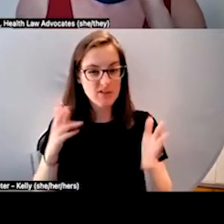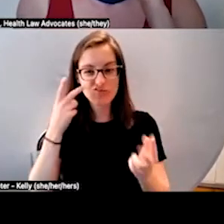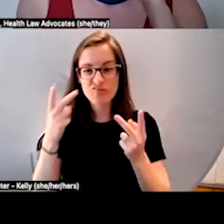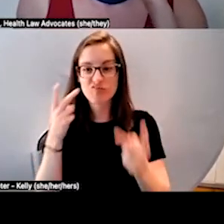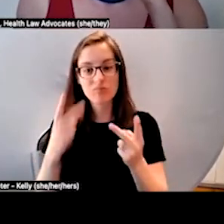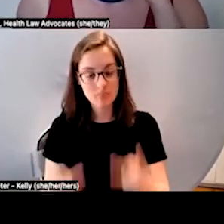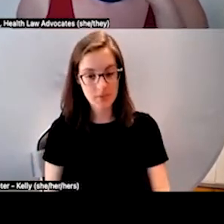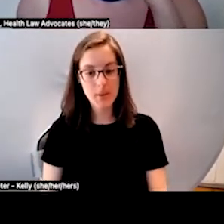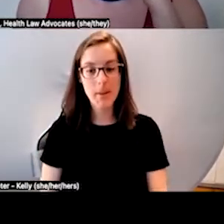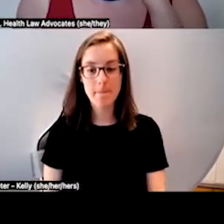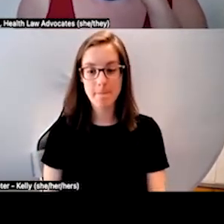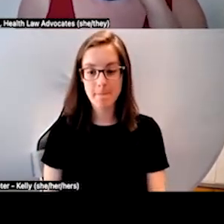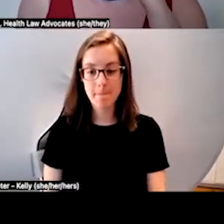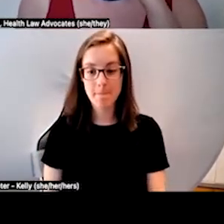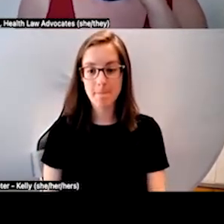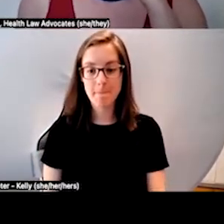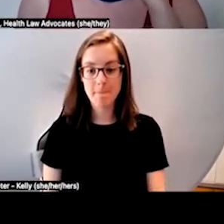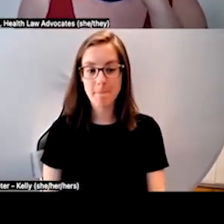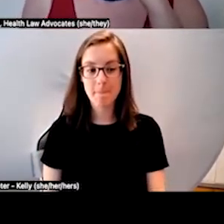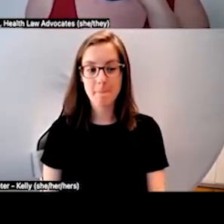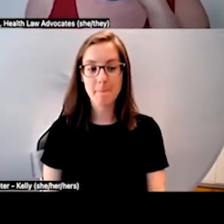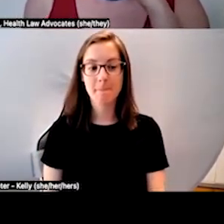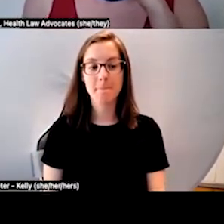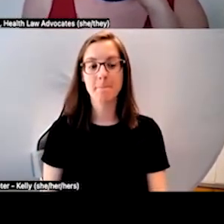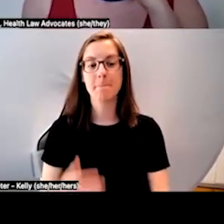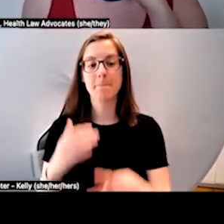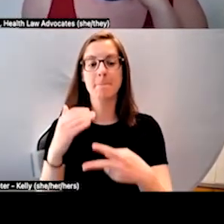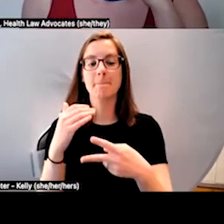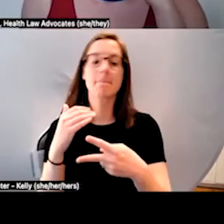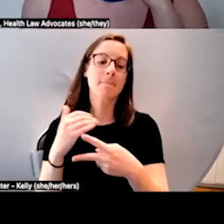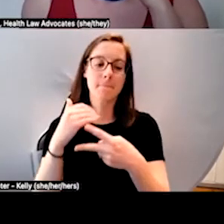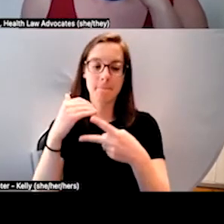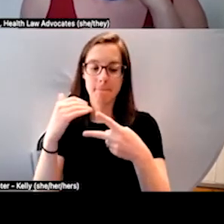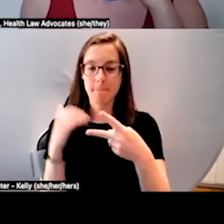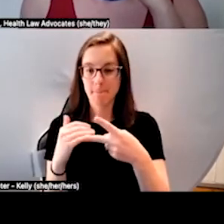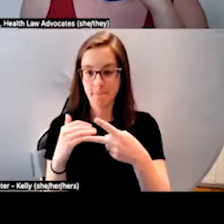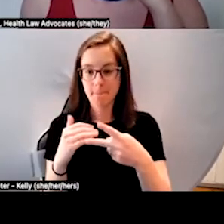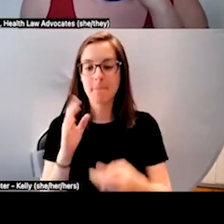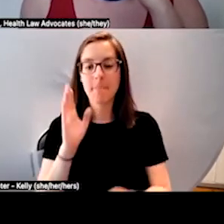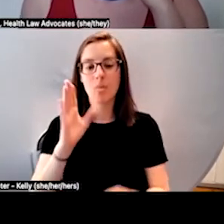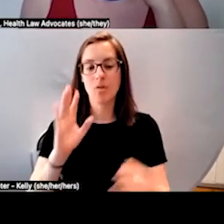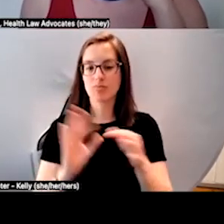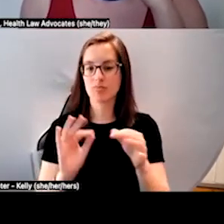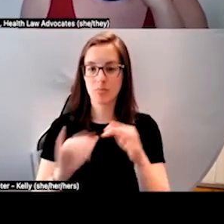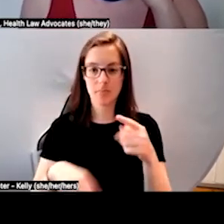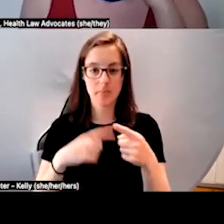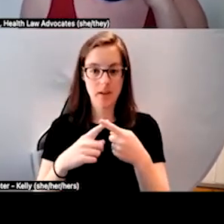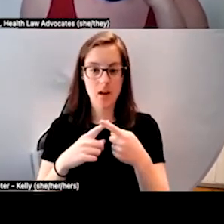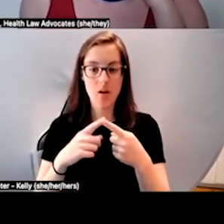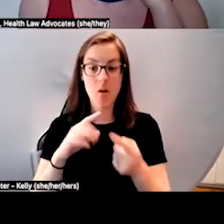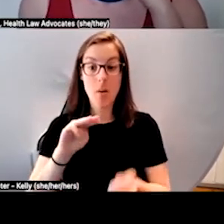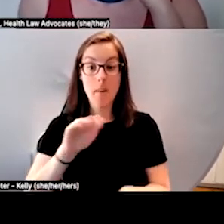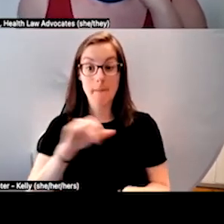affirming care. And then I'll talk a little bit more specifically about navigating mass health